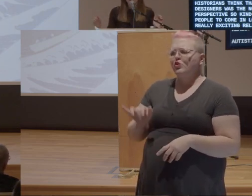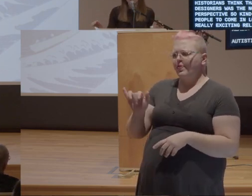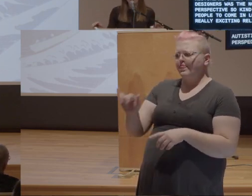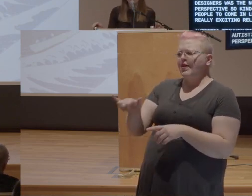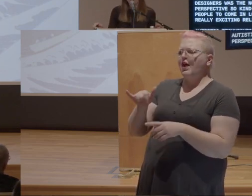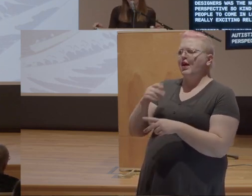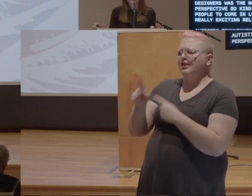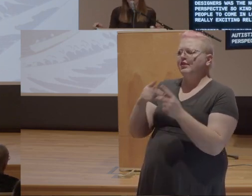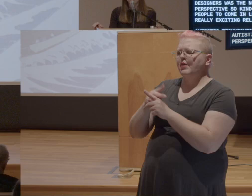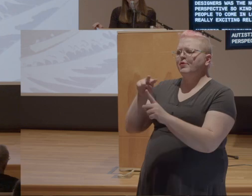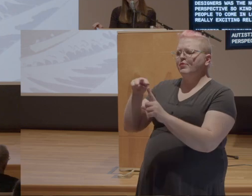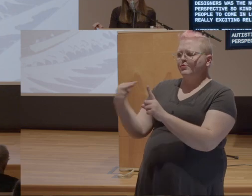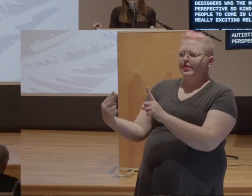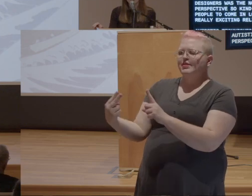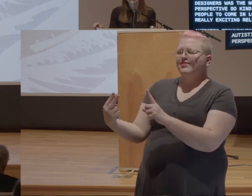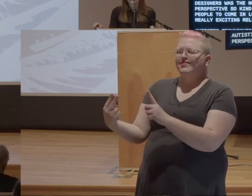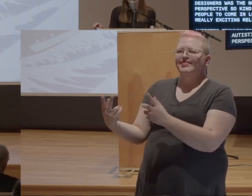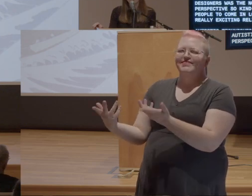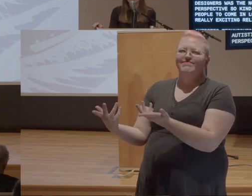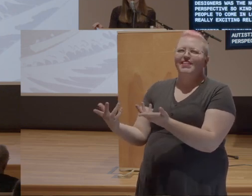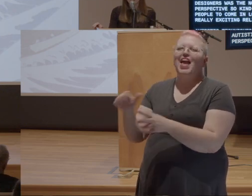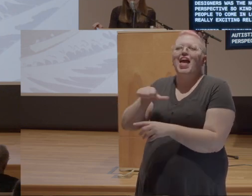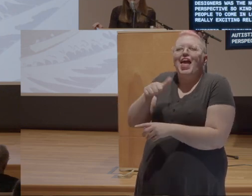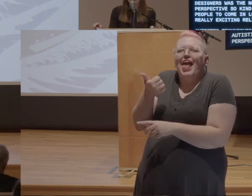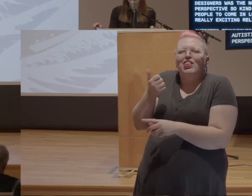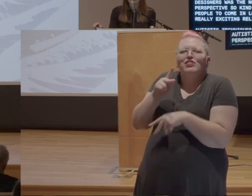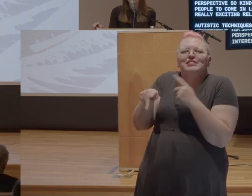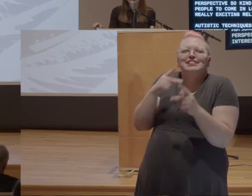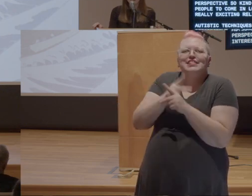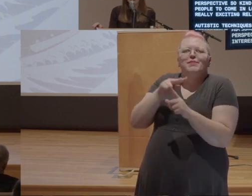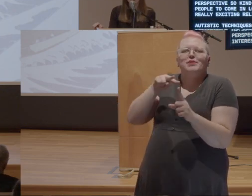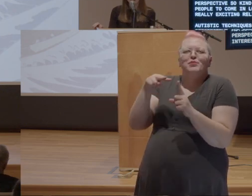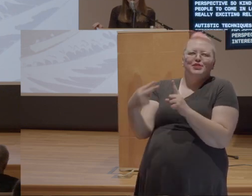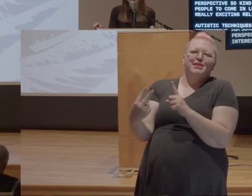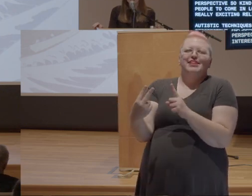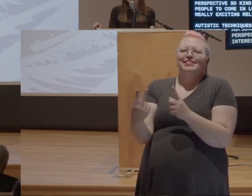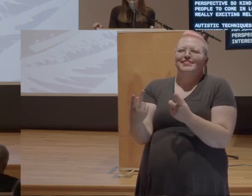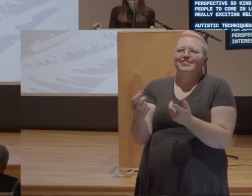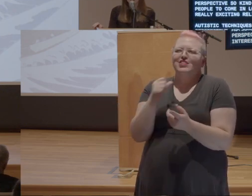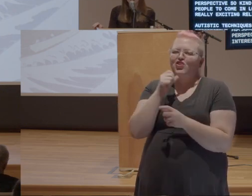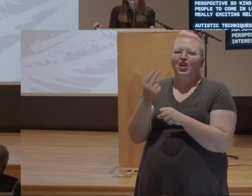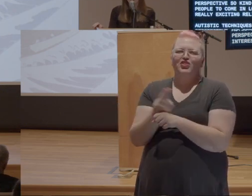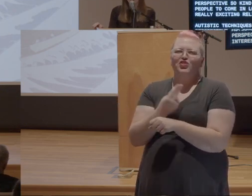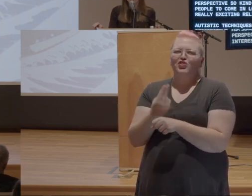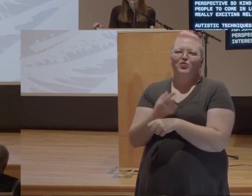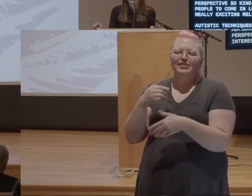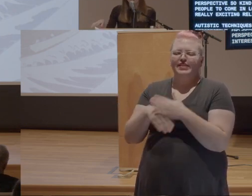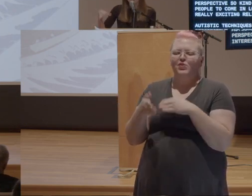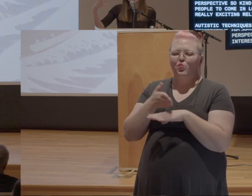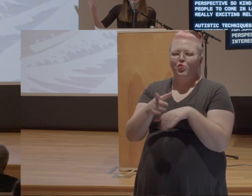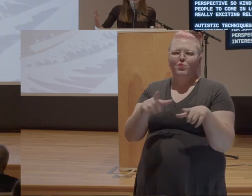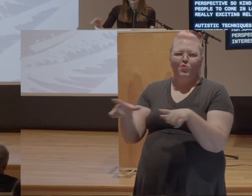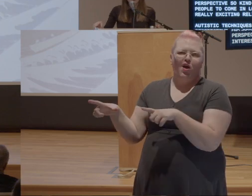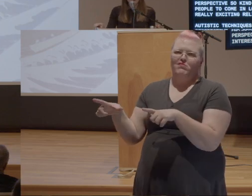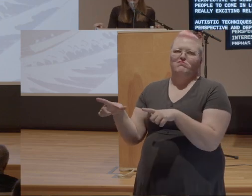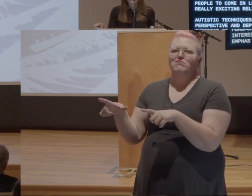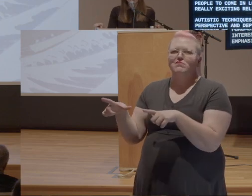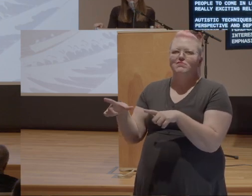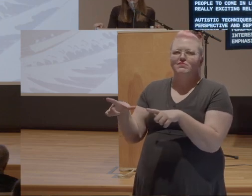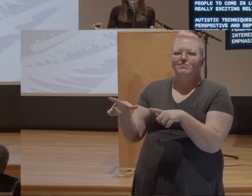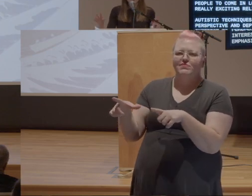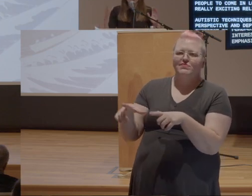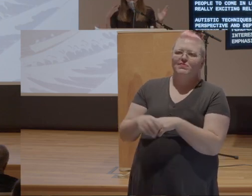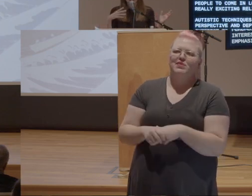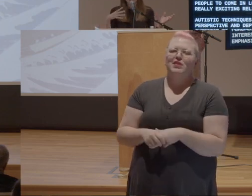and depth was just not used or of interest to artists. They had many other ways to emphasize the importance of